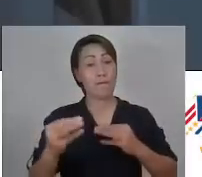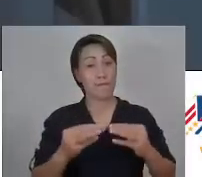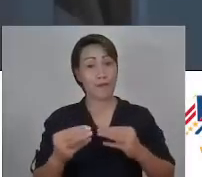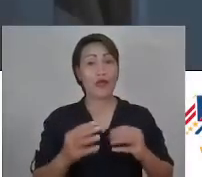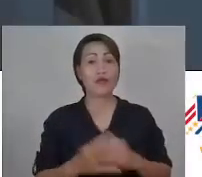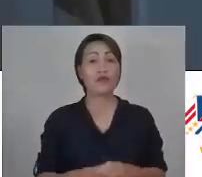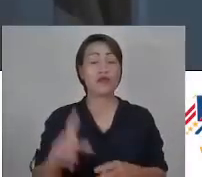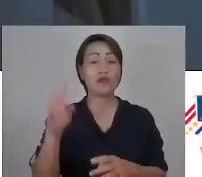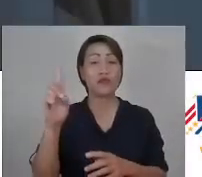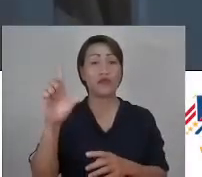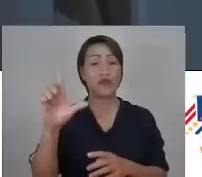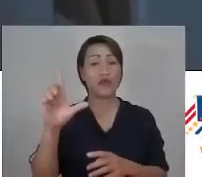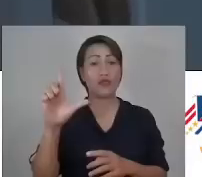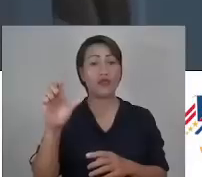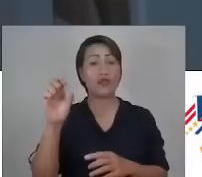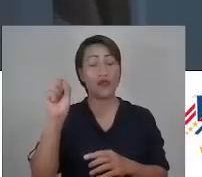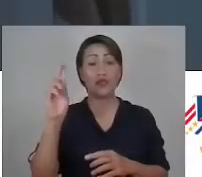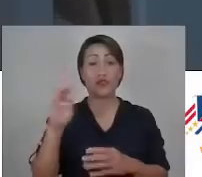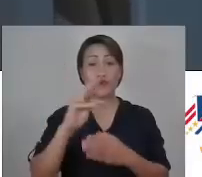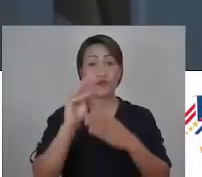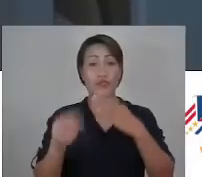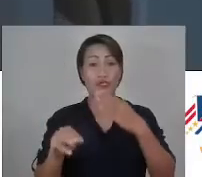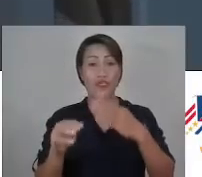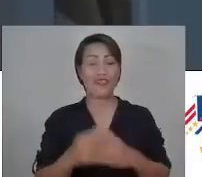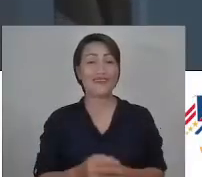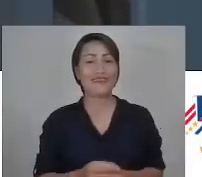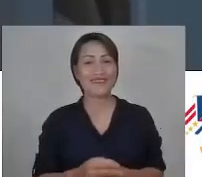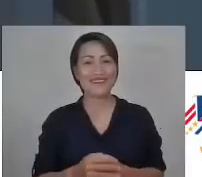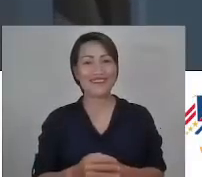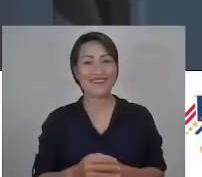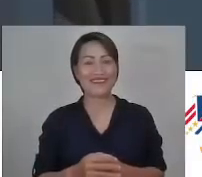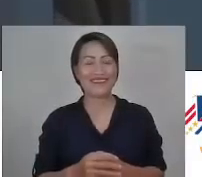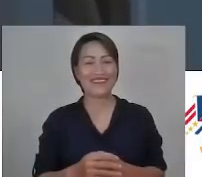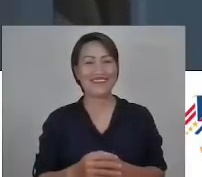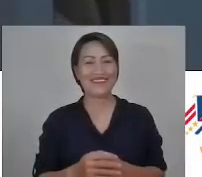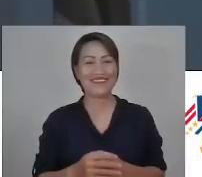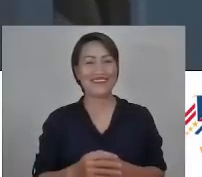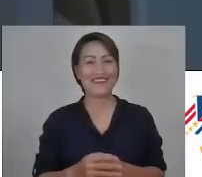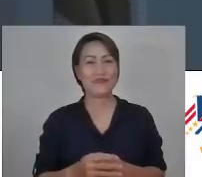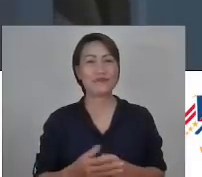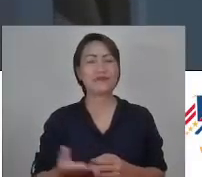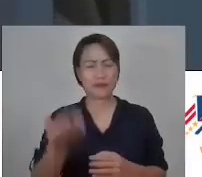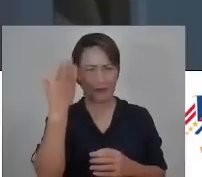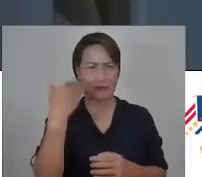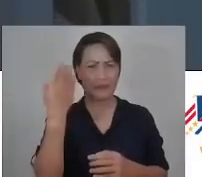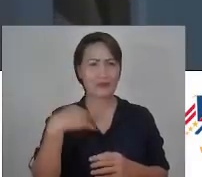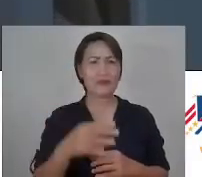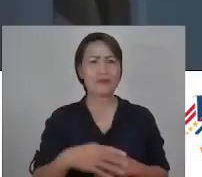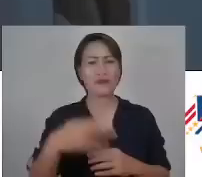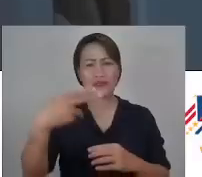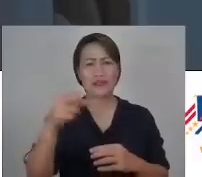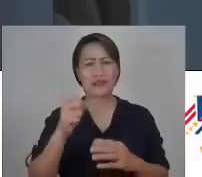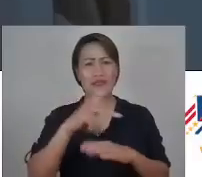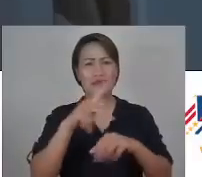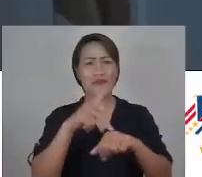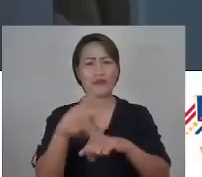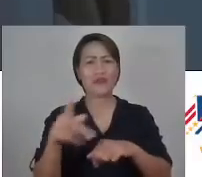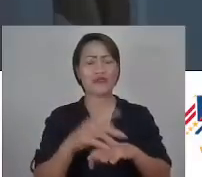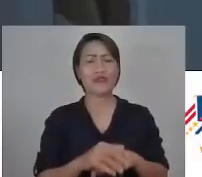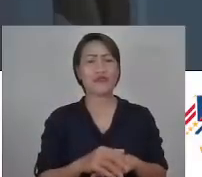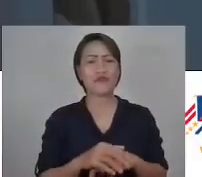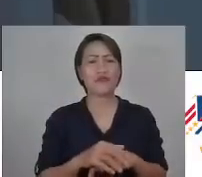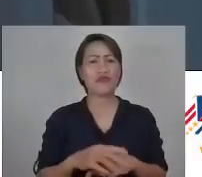University, Manila. She is a former high school principal of Lord's School of Quezon City, and